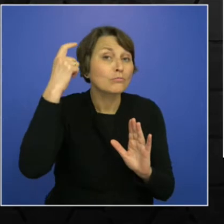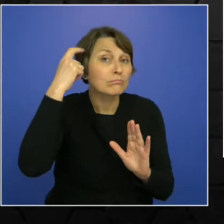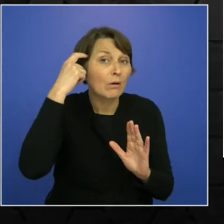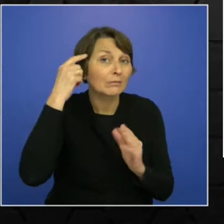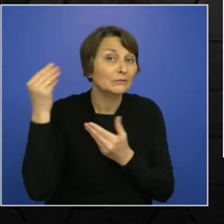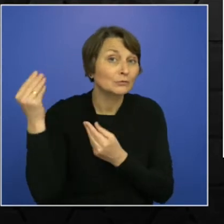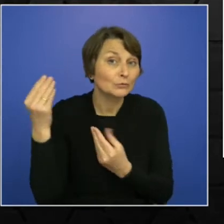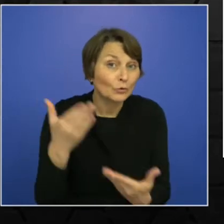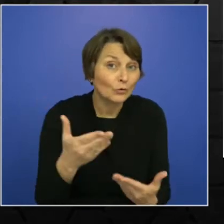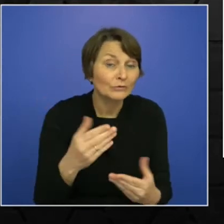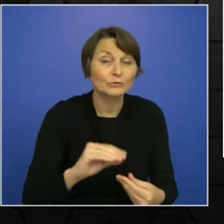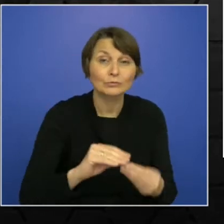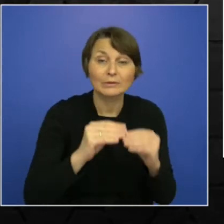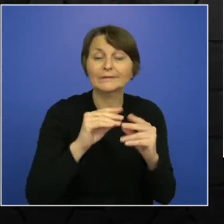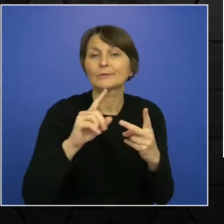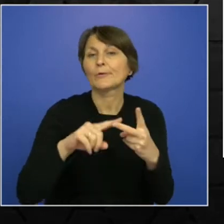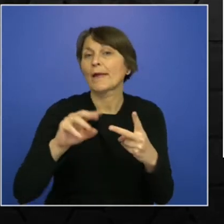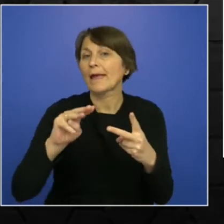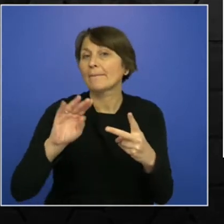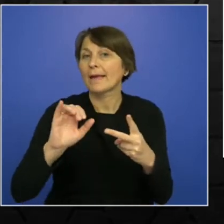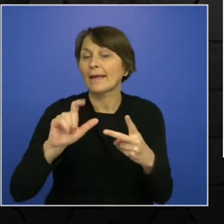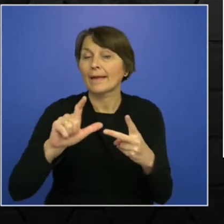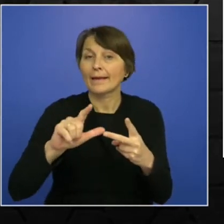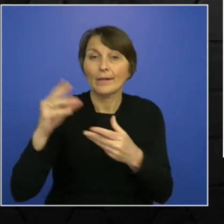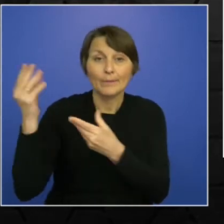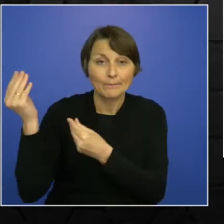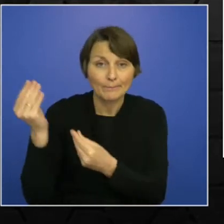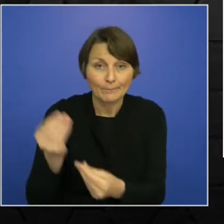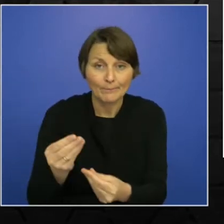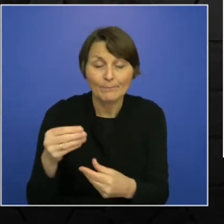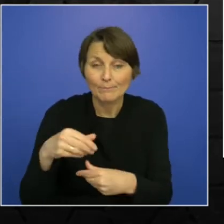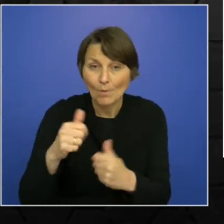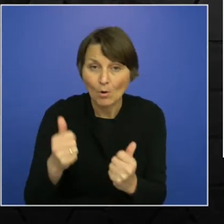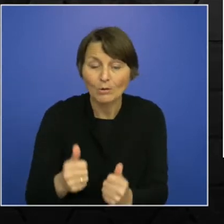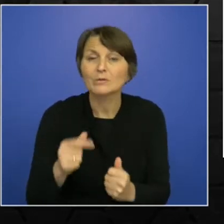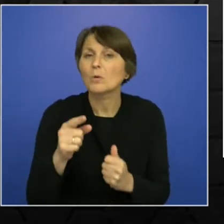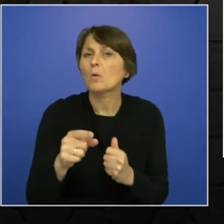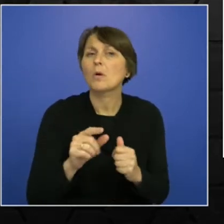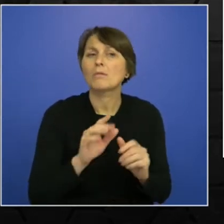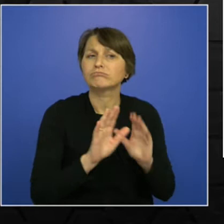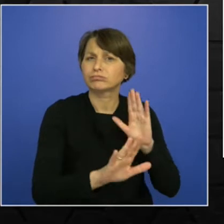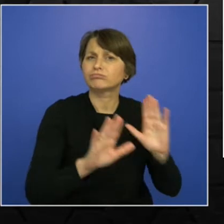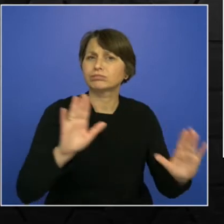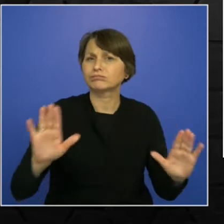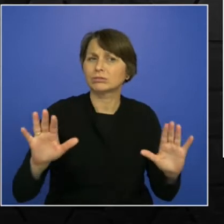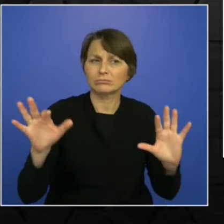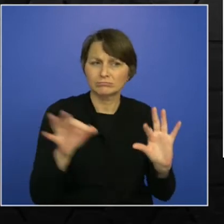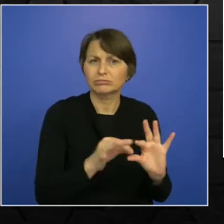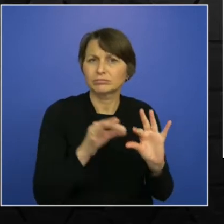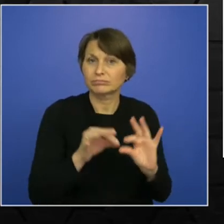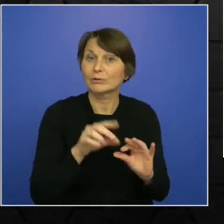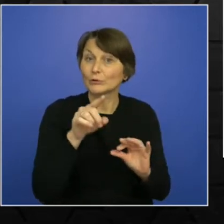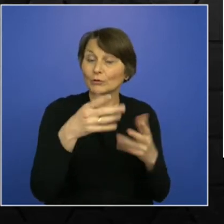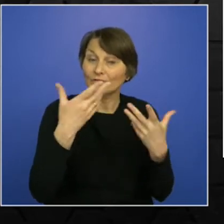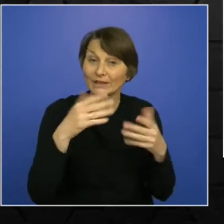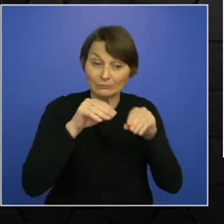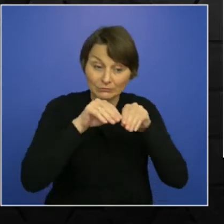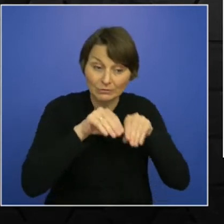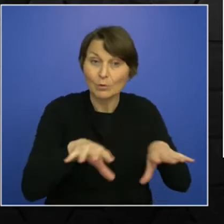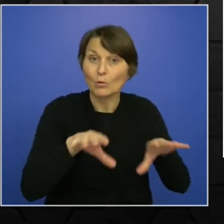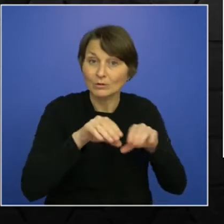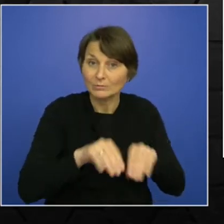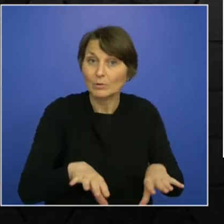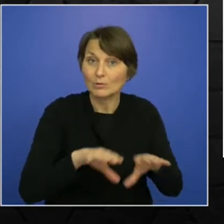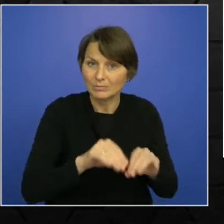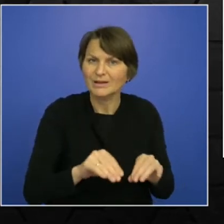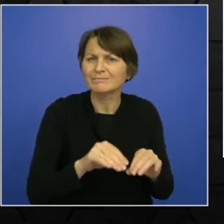be your machine learning model which you have deployed on your AutoML, right? And you have deployed it on the Azure container instance